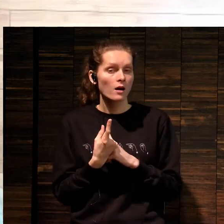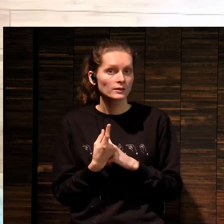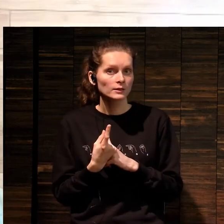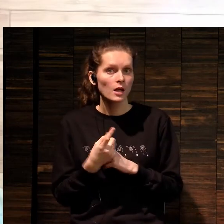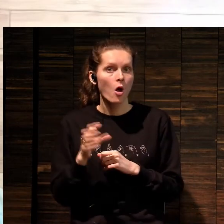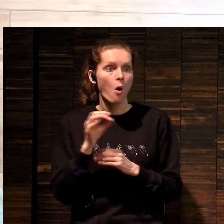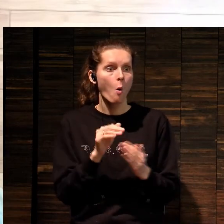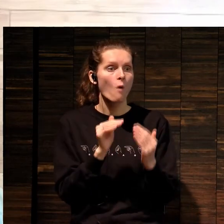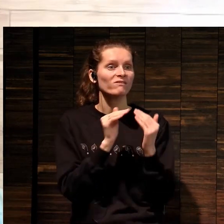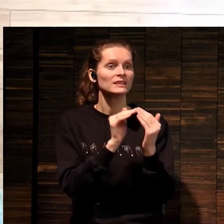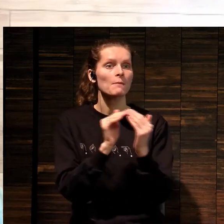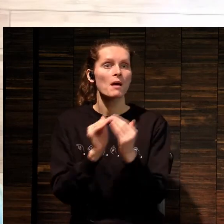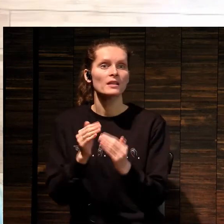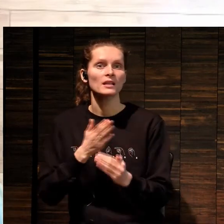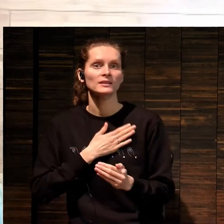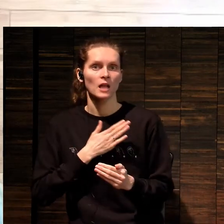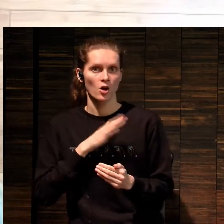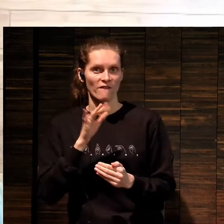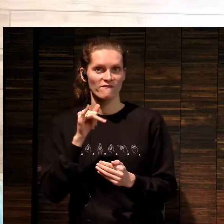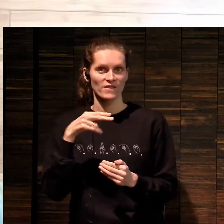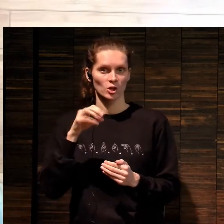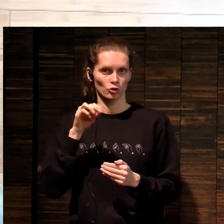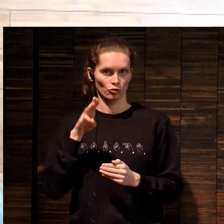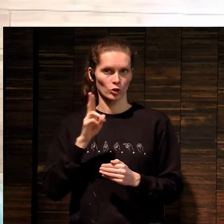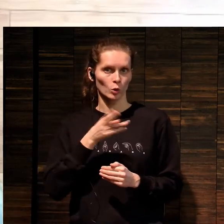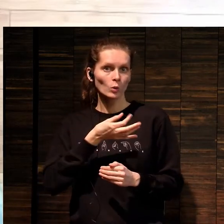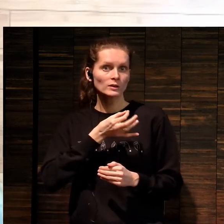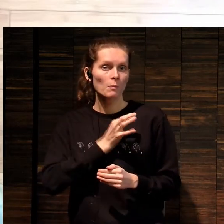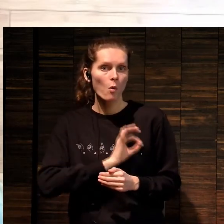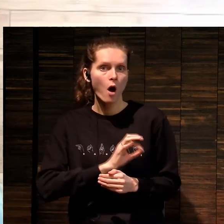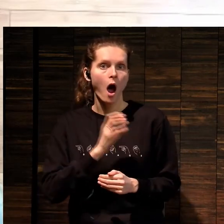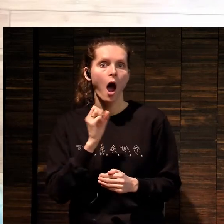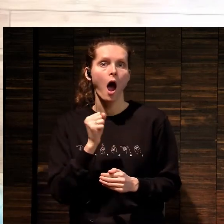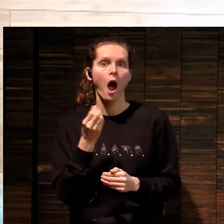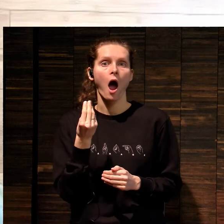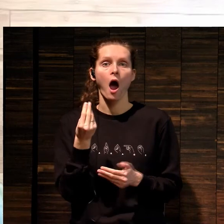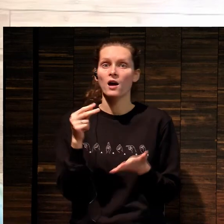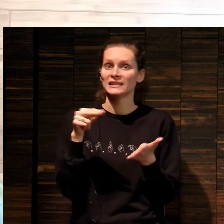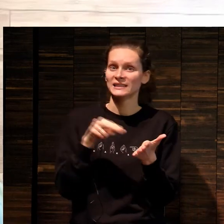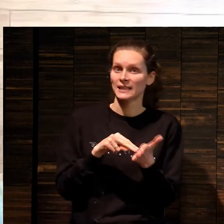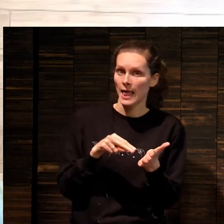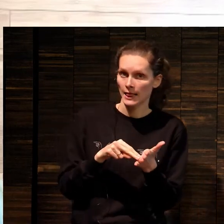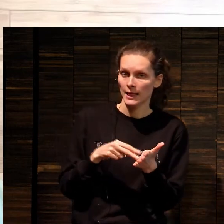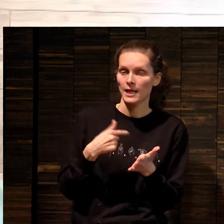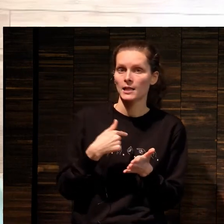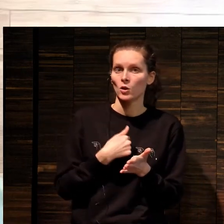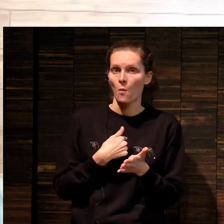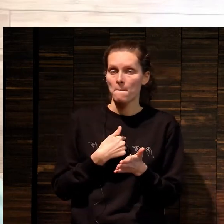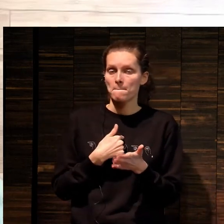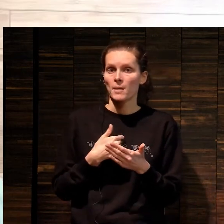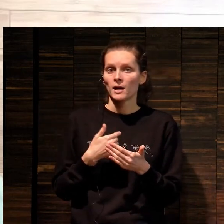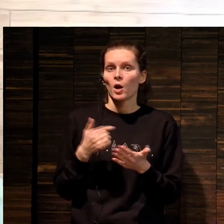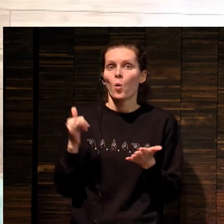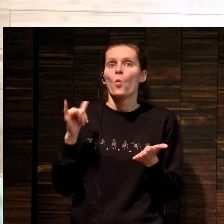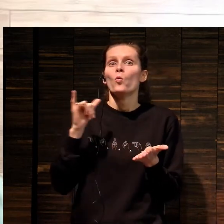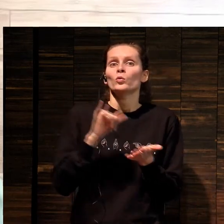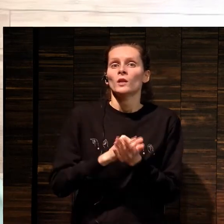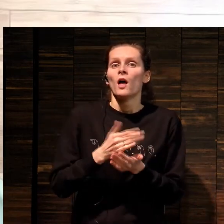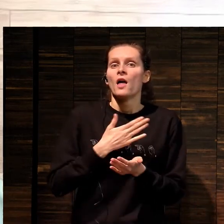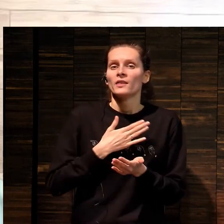itself. And in terms of pricing, we base our pricing on page views. So if you have